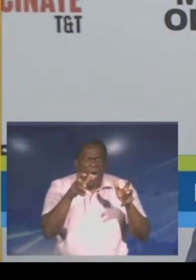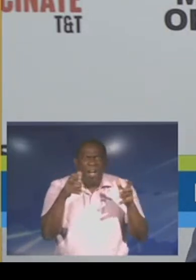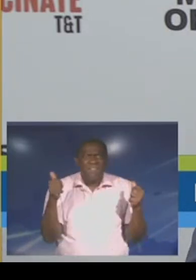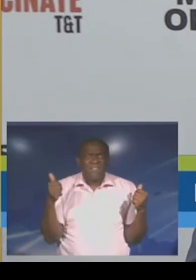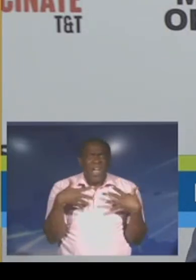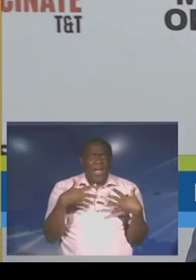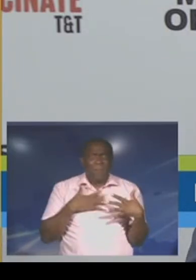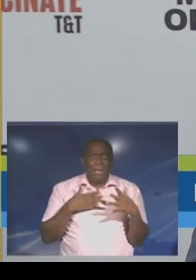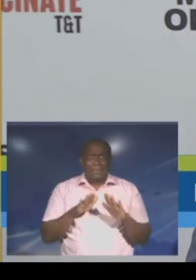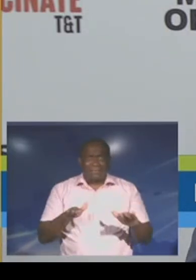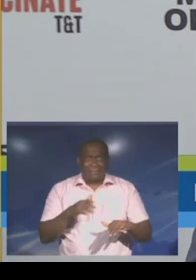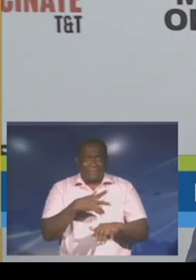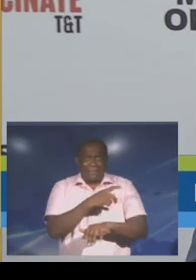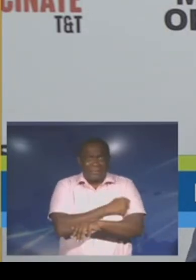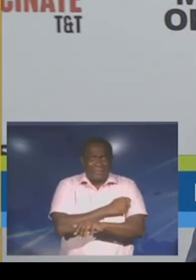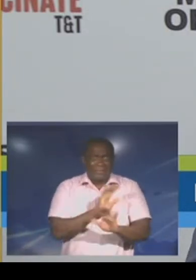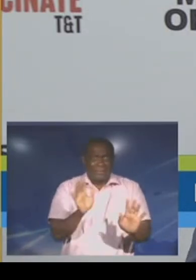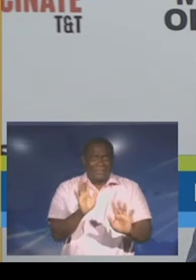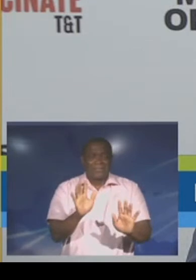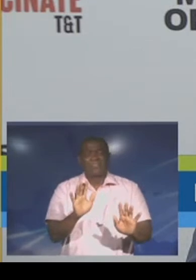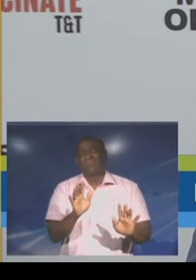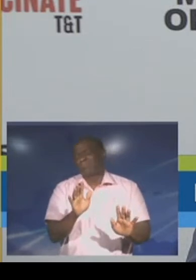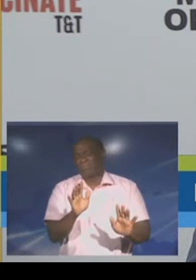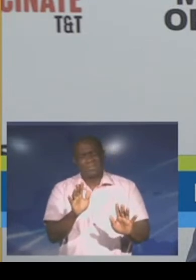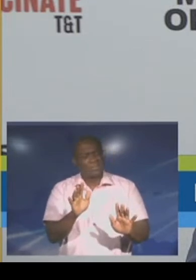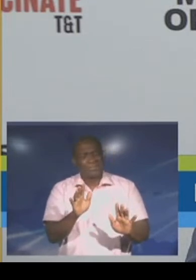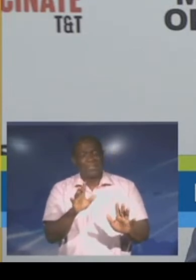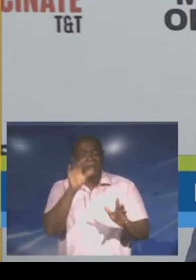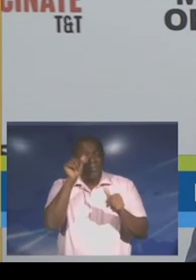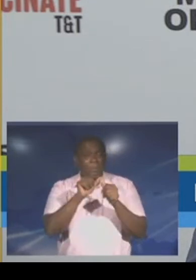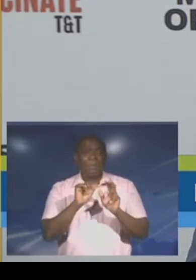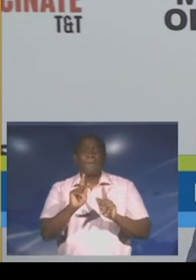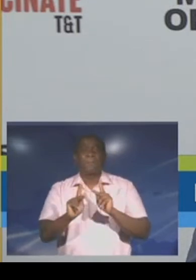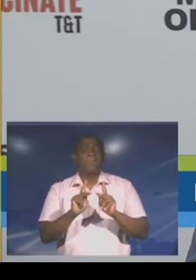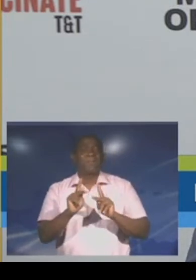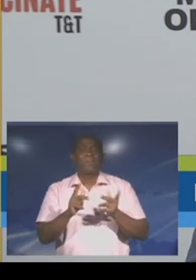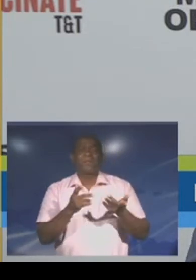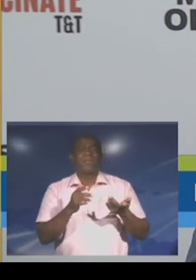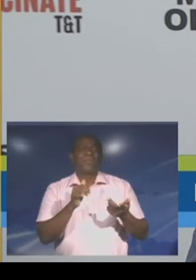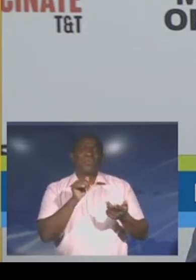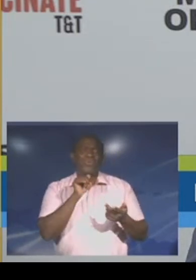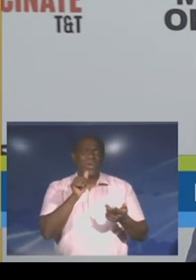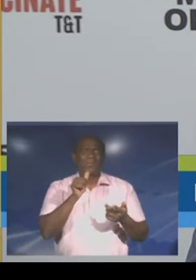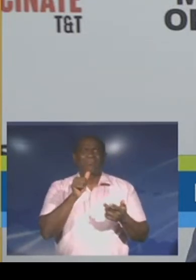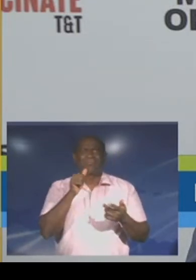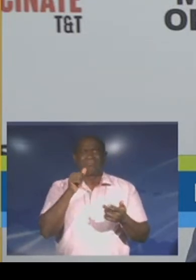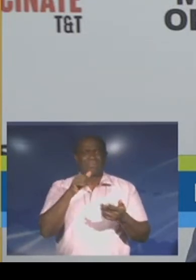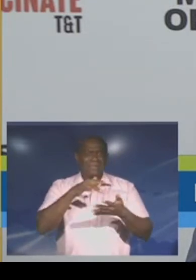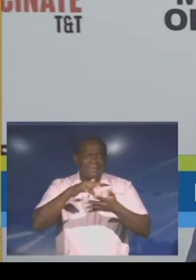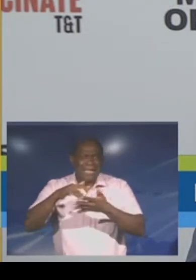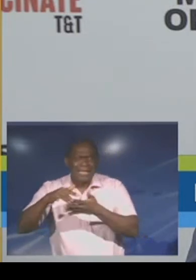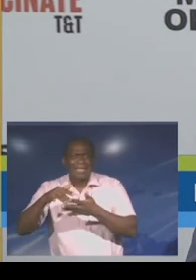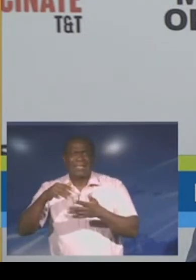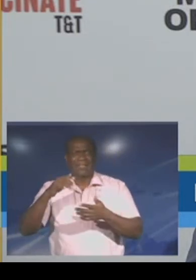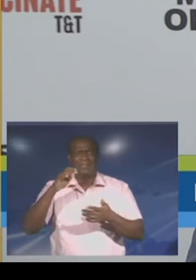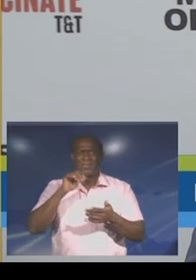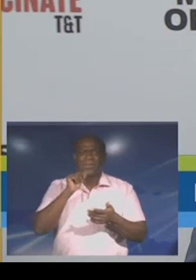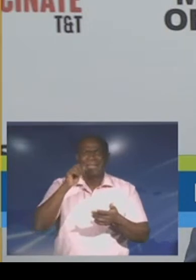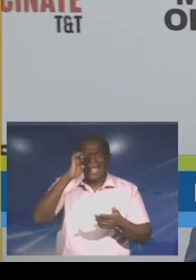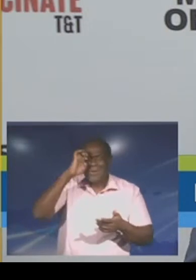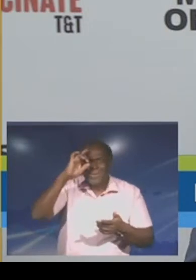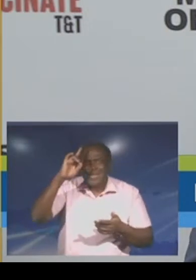remember, a lot of laypersons, when they hear all this misinformation about COVID vaccines for